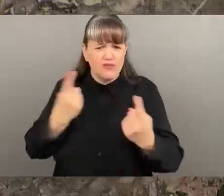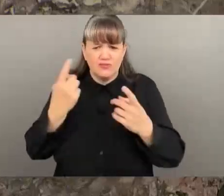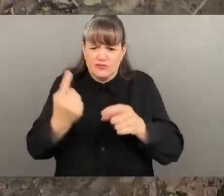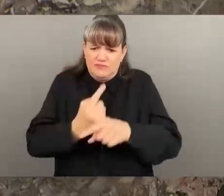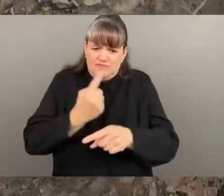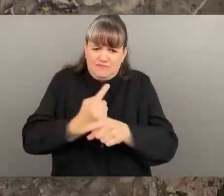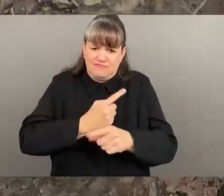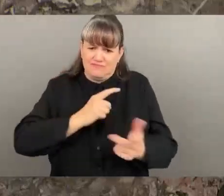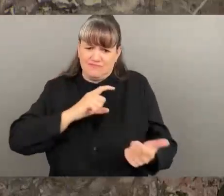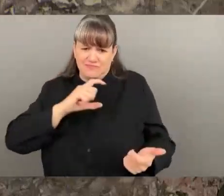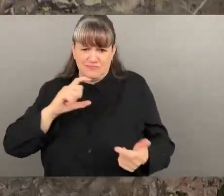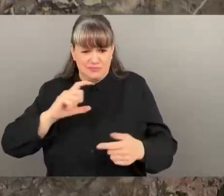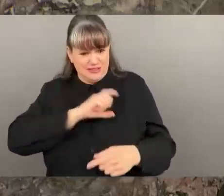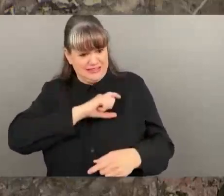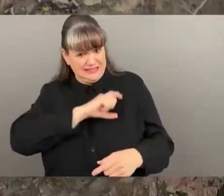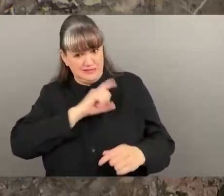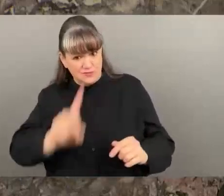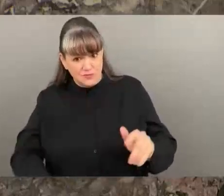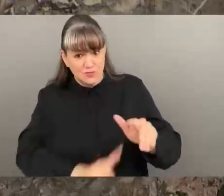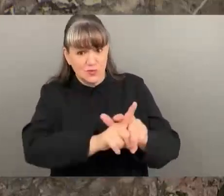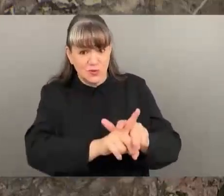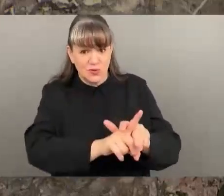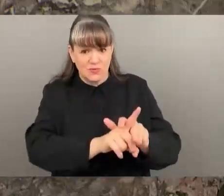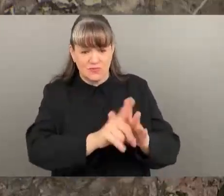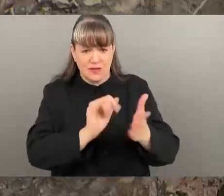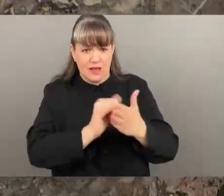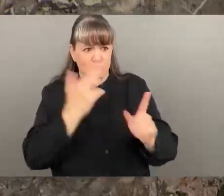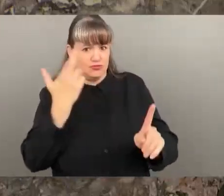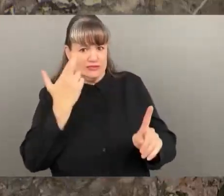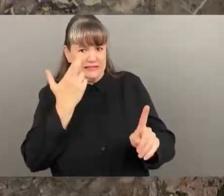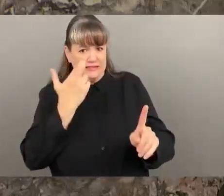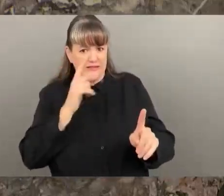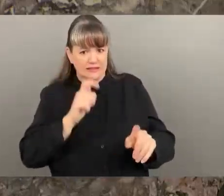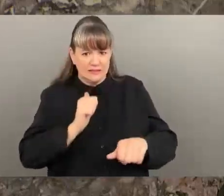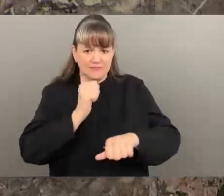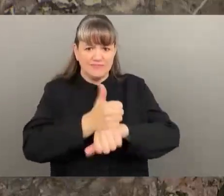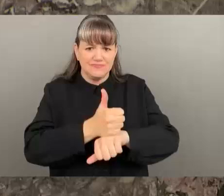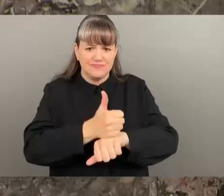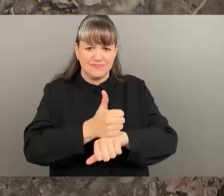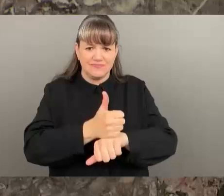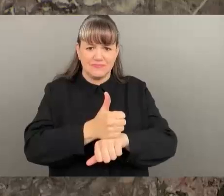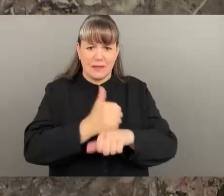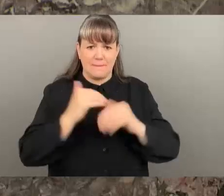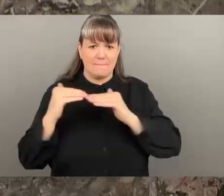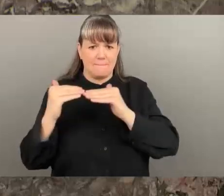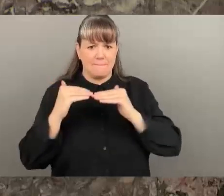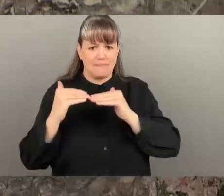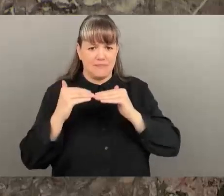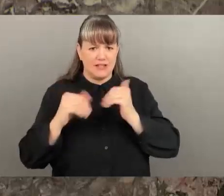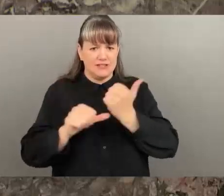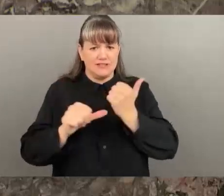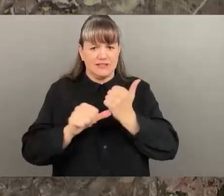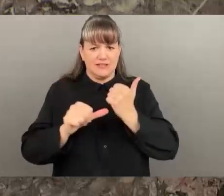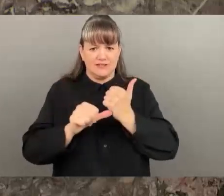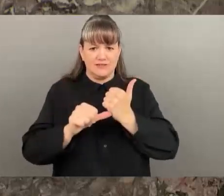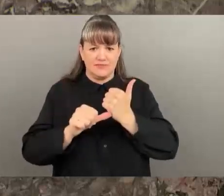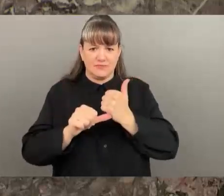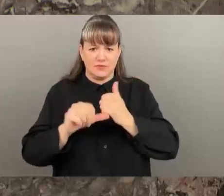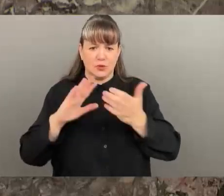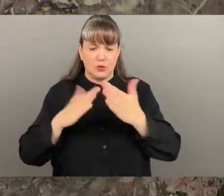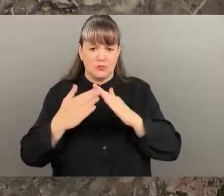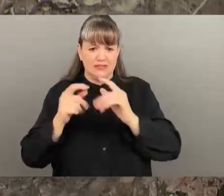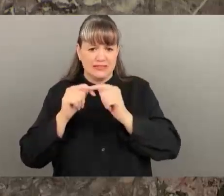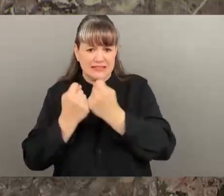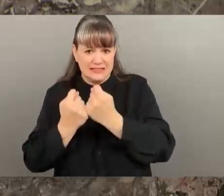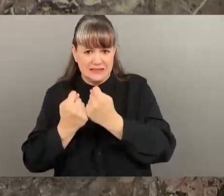why peer-assisted community teams, now called CIRCLE, Crisis Response Community-Led, are teams that send